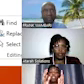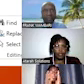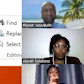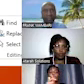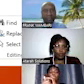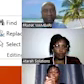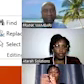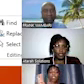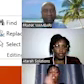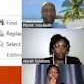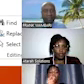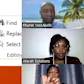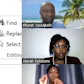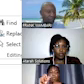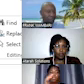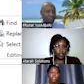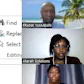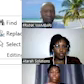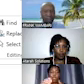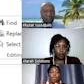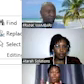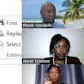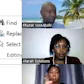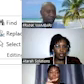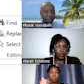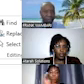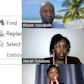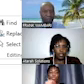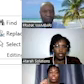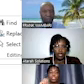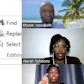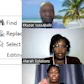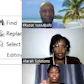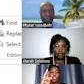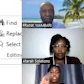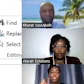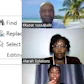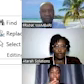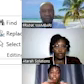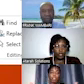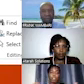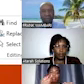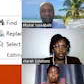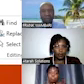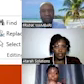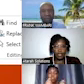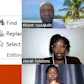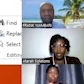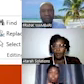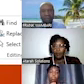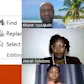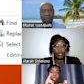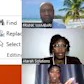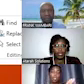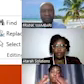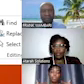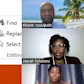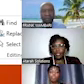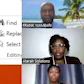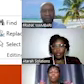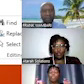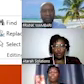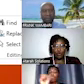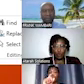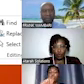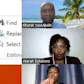webinar series is brought to you by Atara Solutions in partnership with Balcon Housing and Stallion Construction Company Limited. The